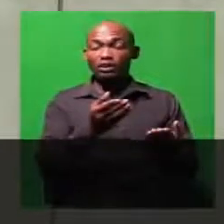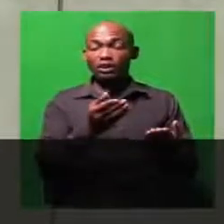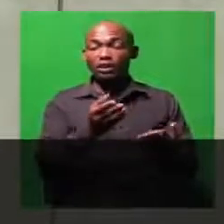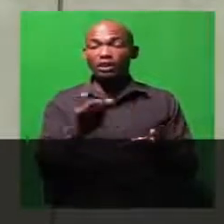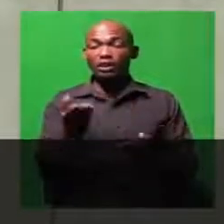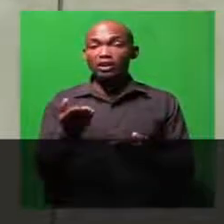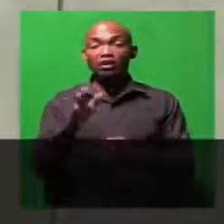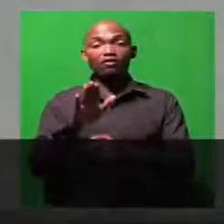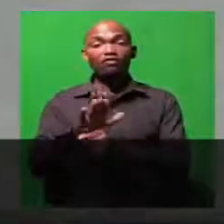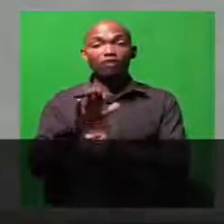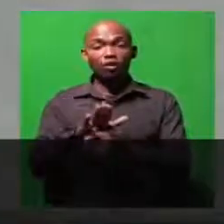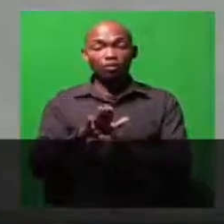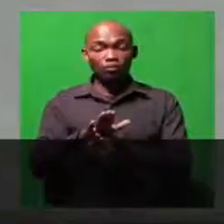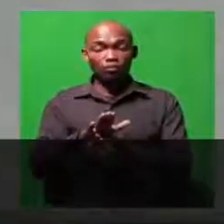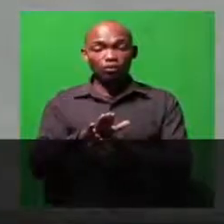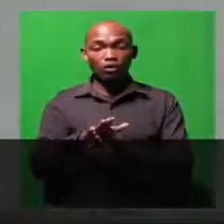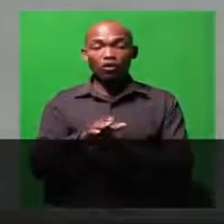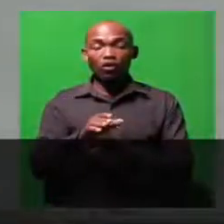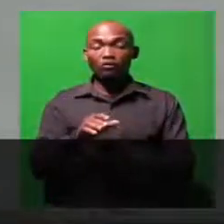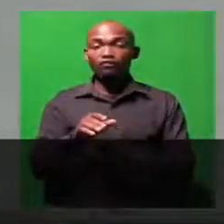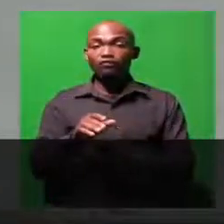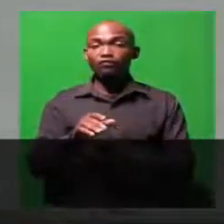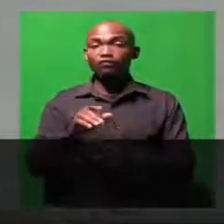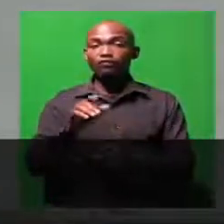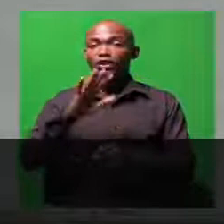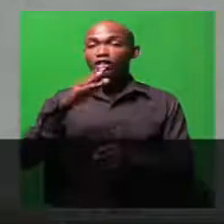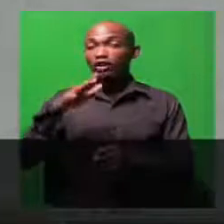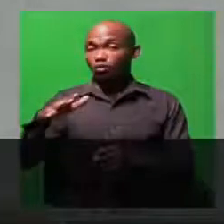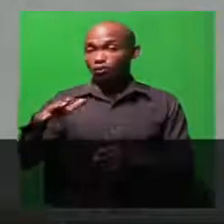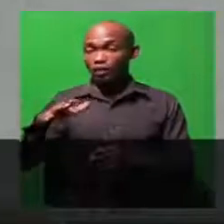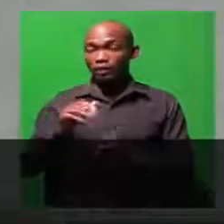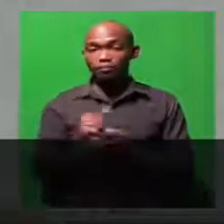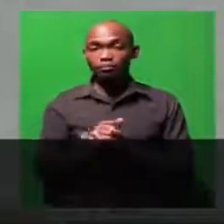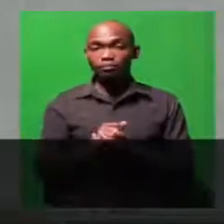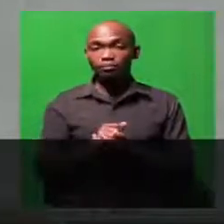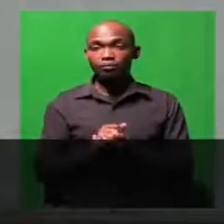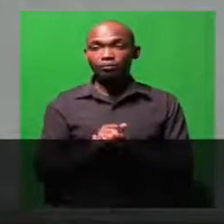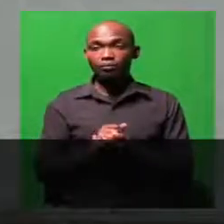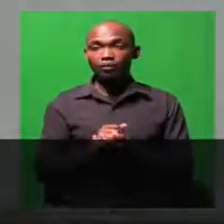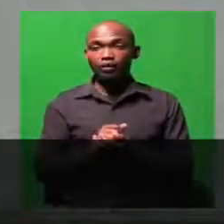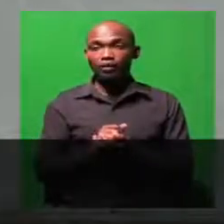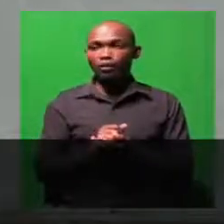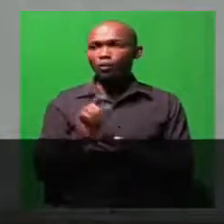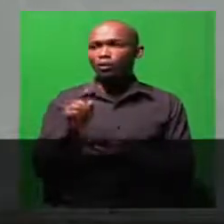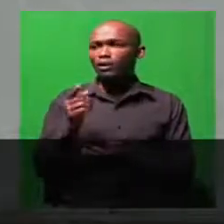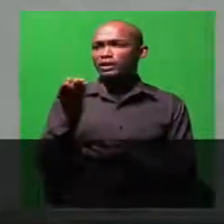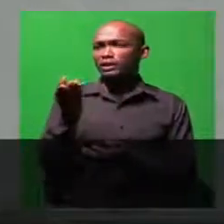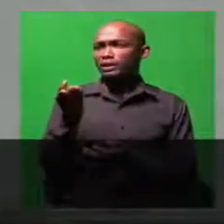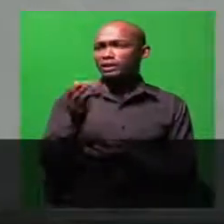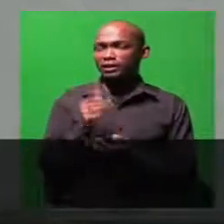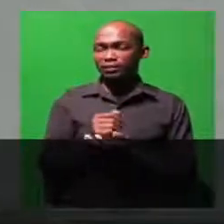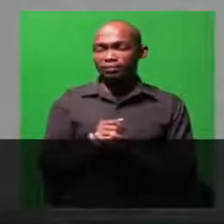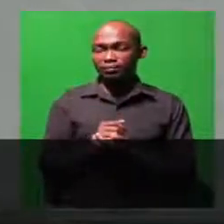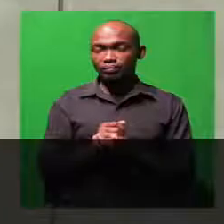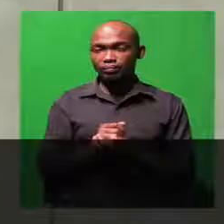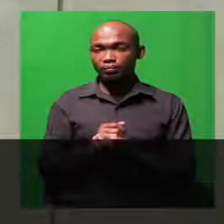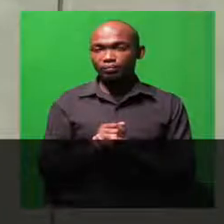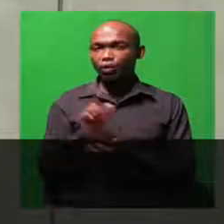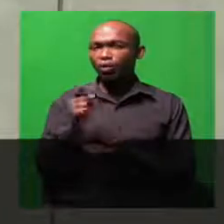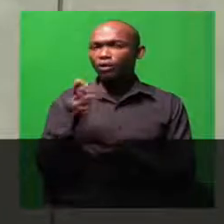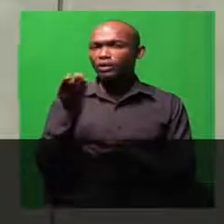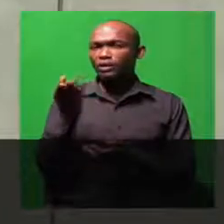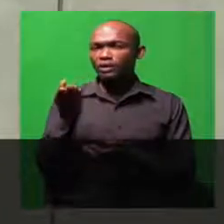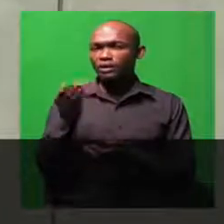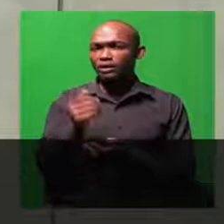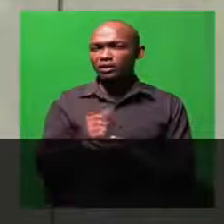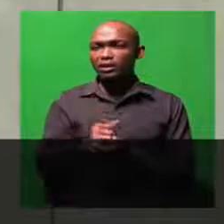given liquid. Okay, then what is this? This is the Eureka